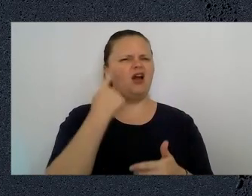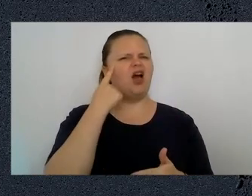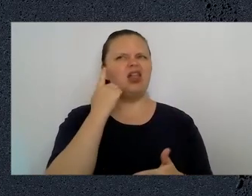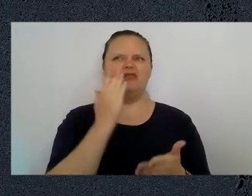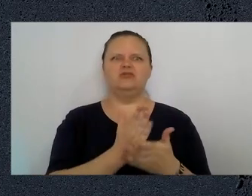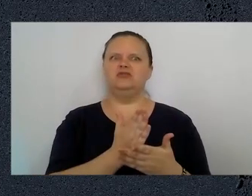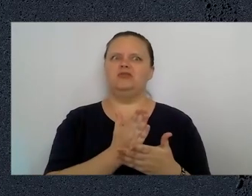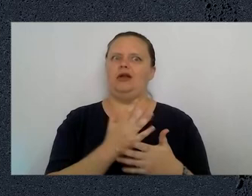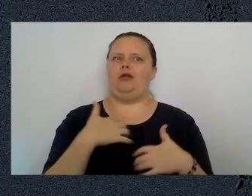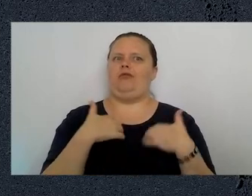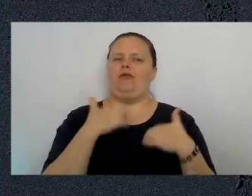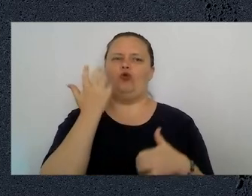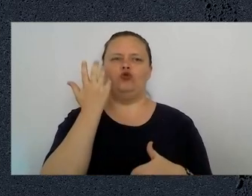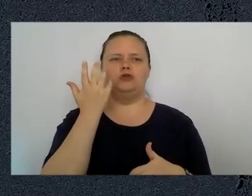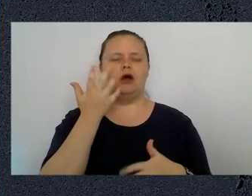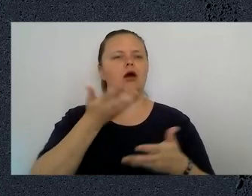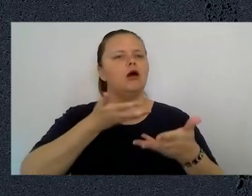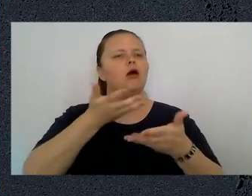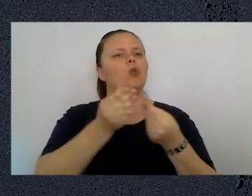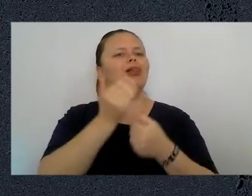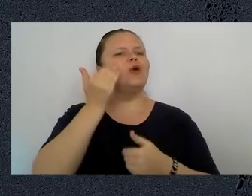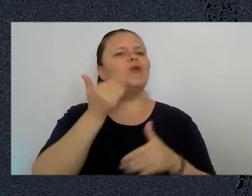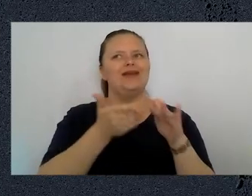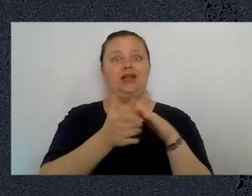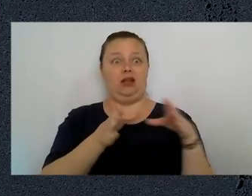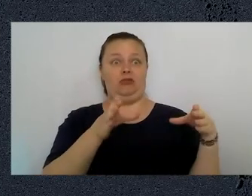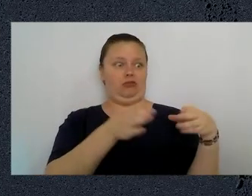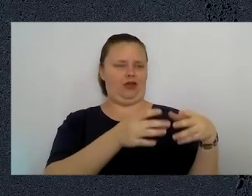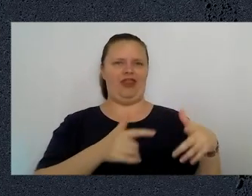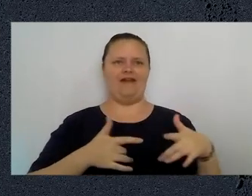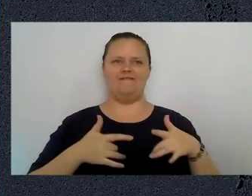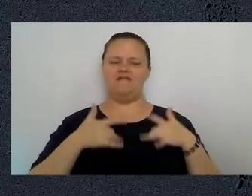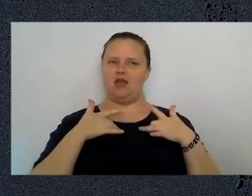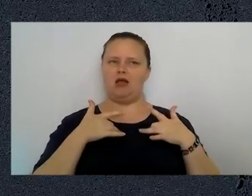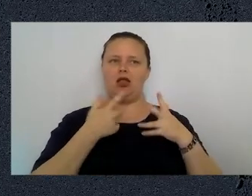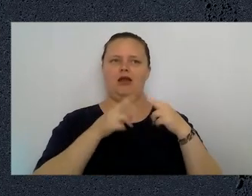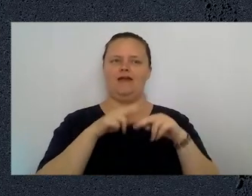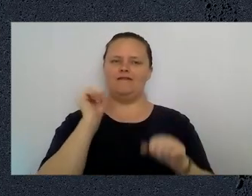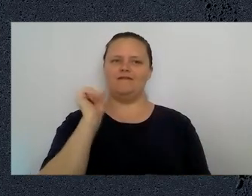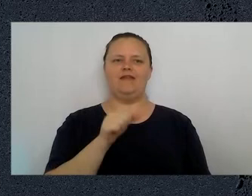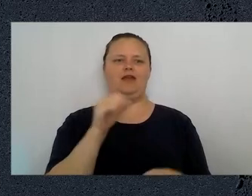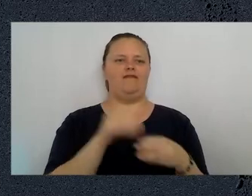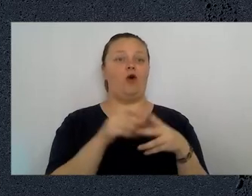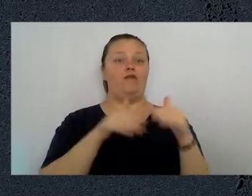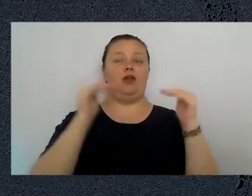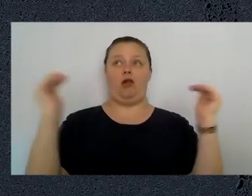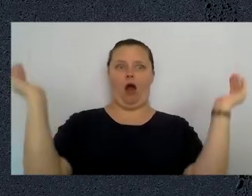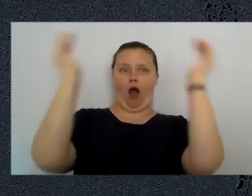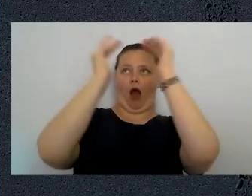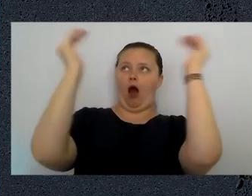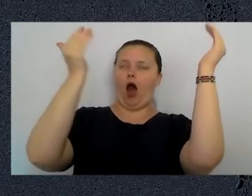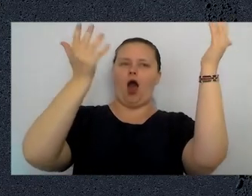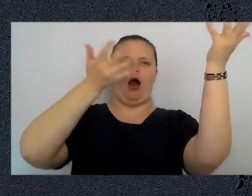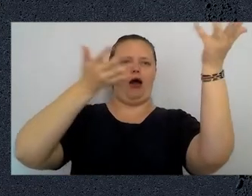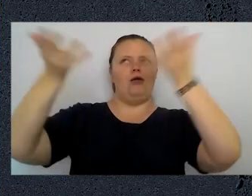I speak to women in the sector. They feel it if they're involved in the higher level conversations.